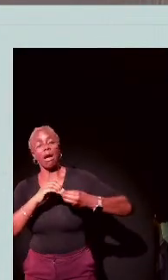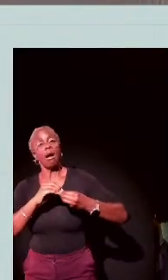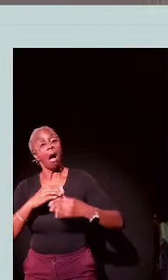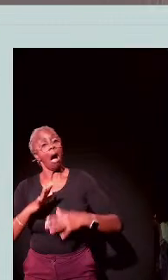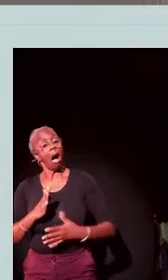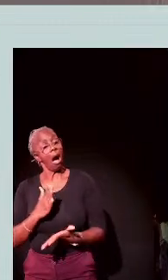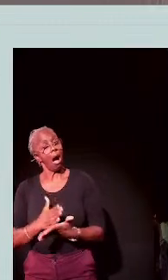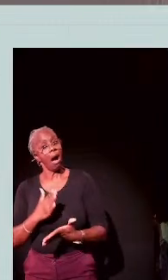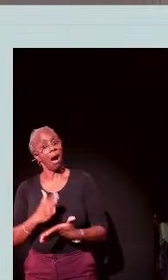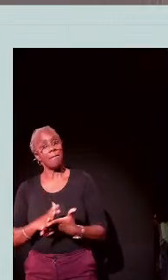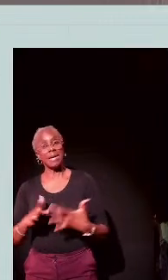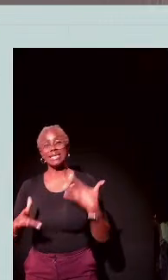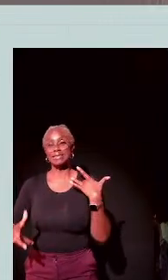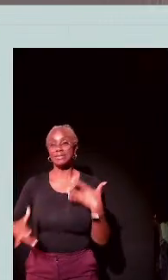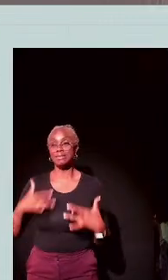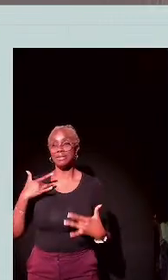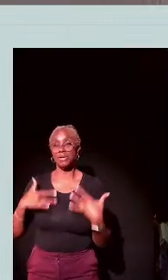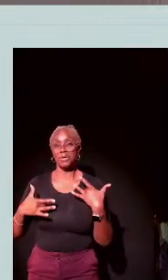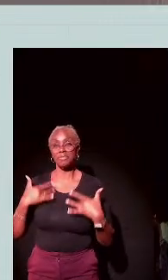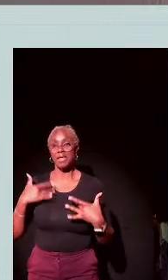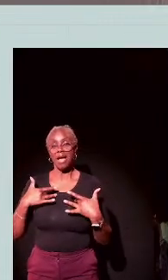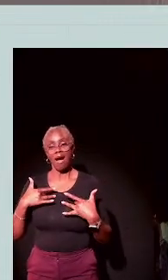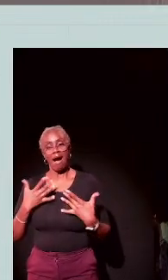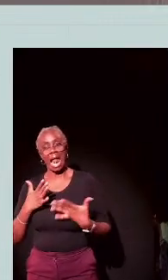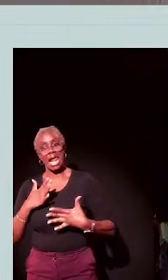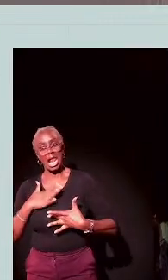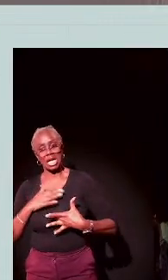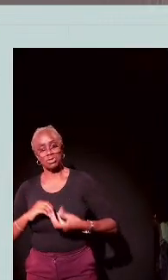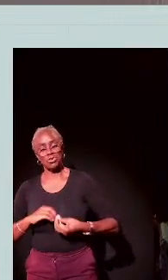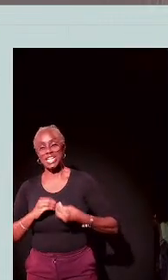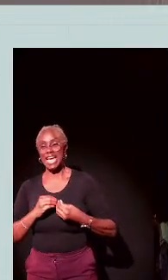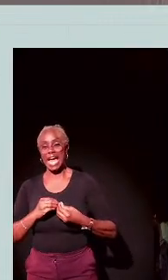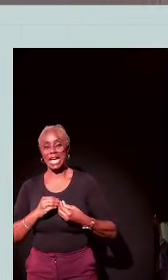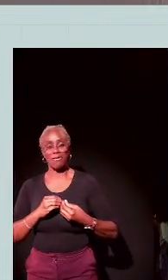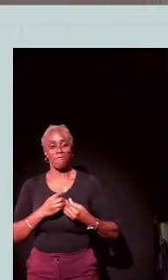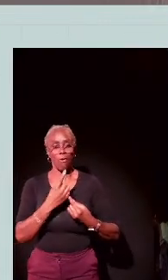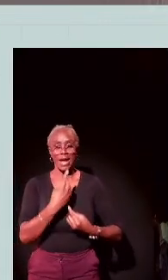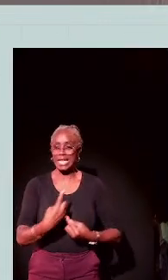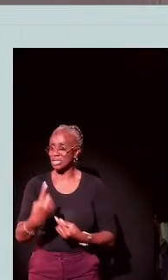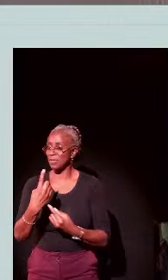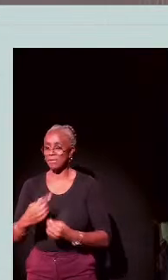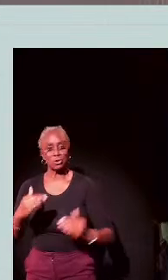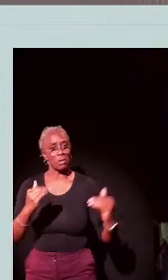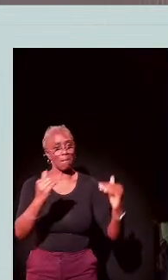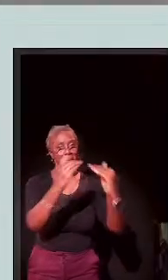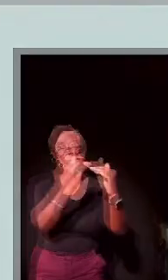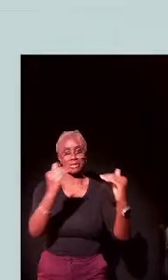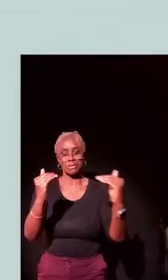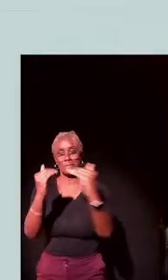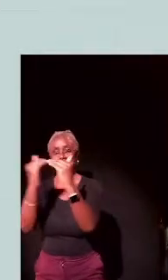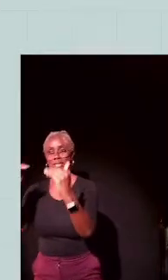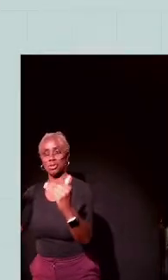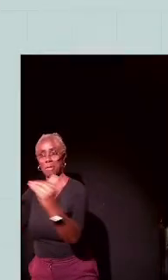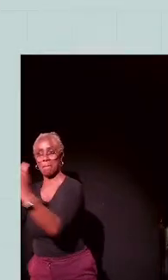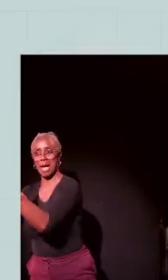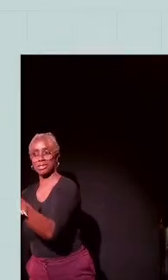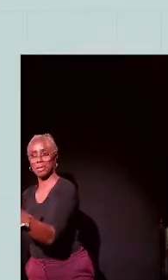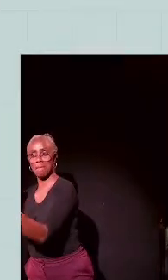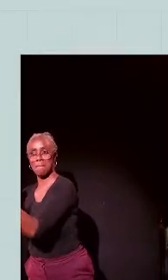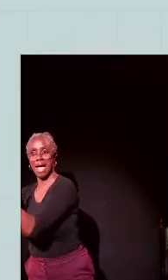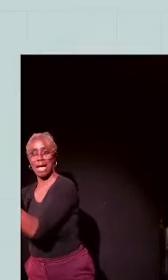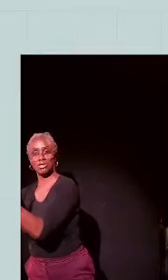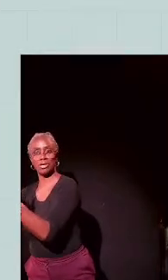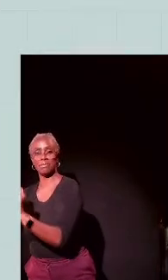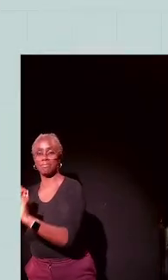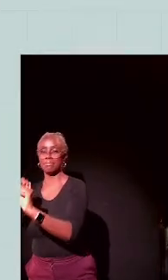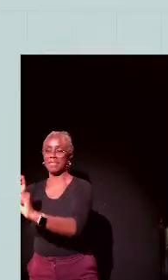always exciting to make something for an average person, something that everyone can use. But I think I find it a bit more rewarding as a designer